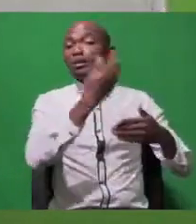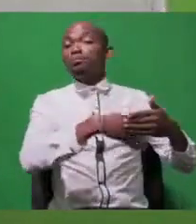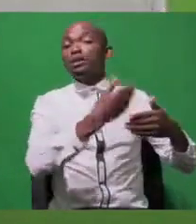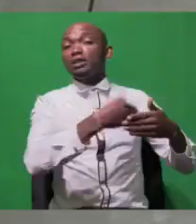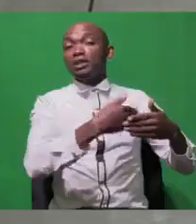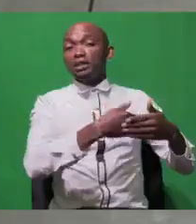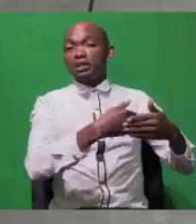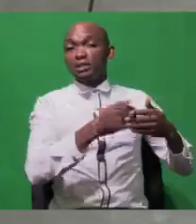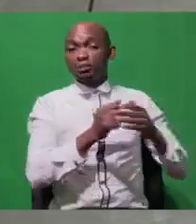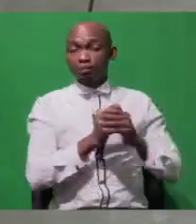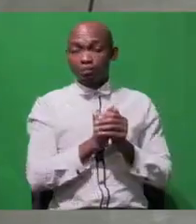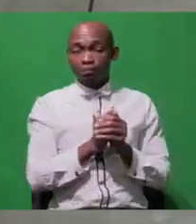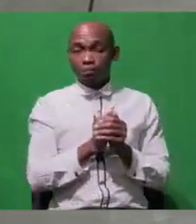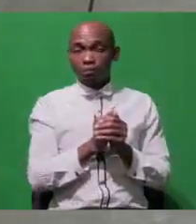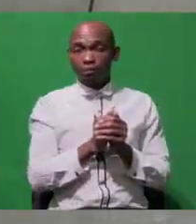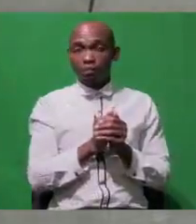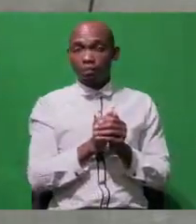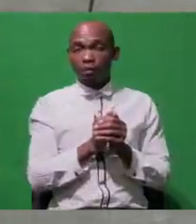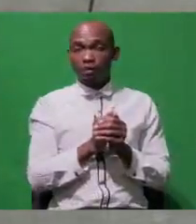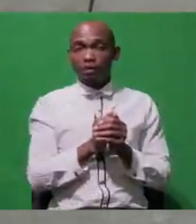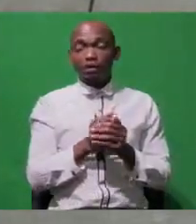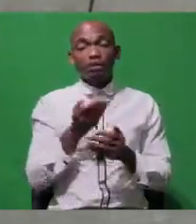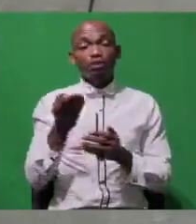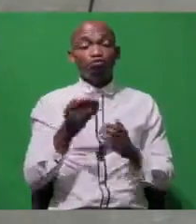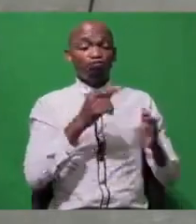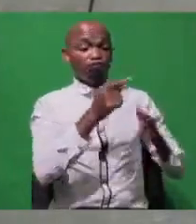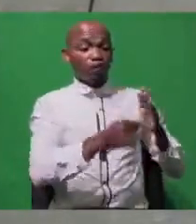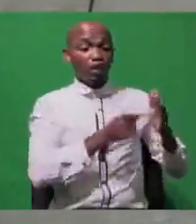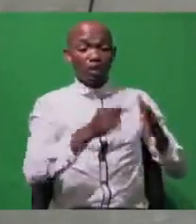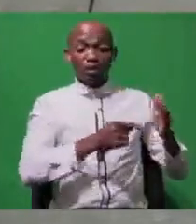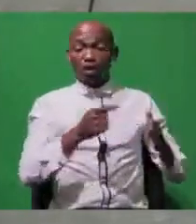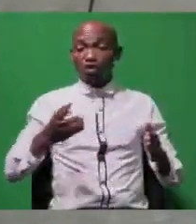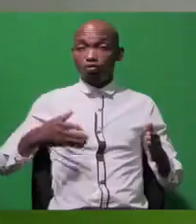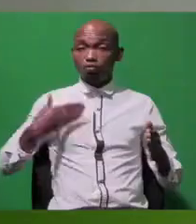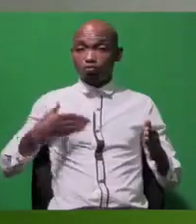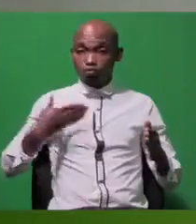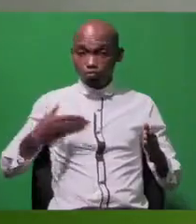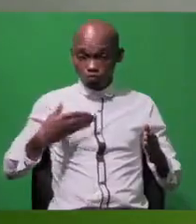business. Should they record it like that